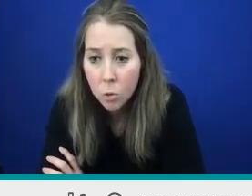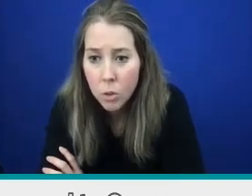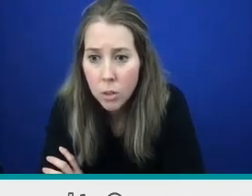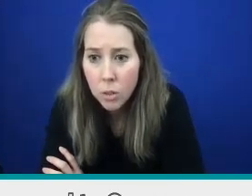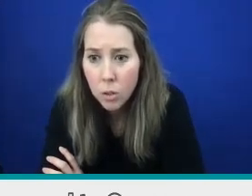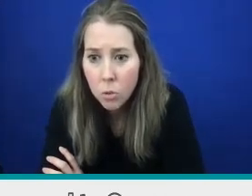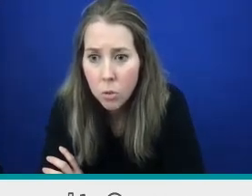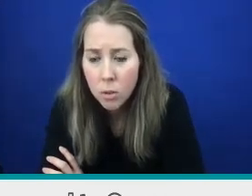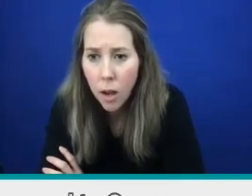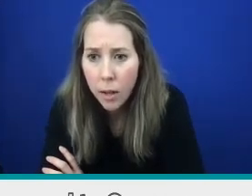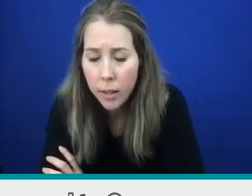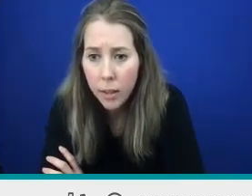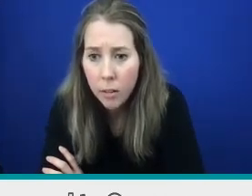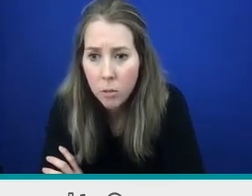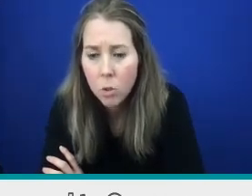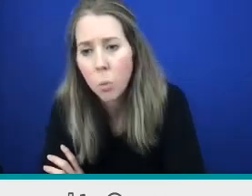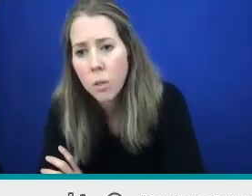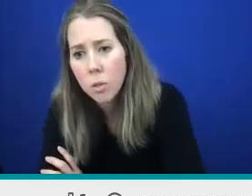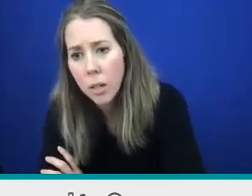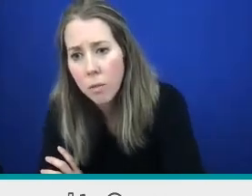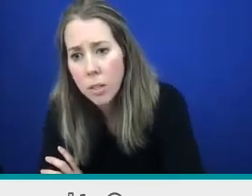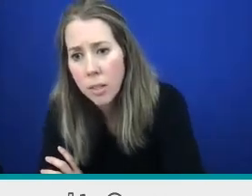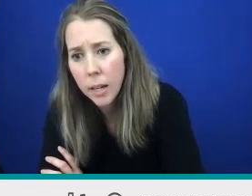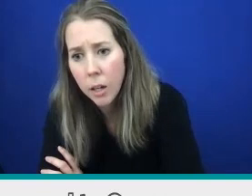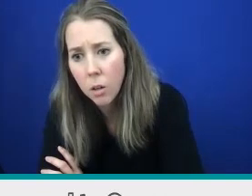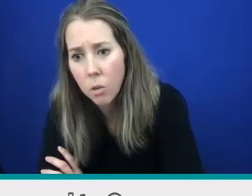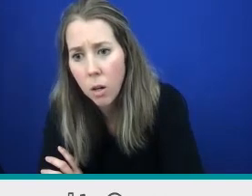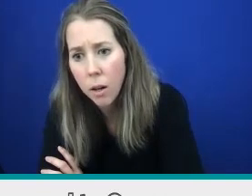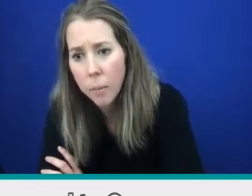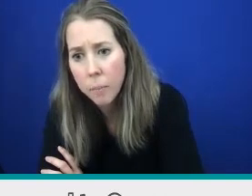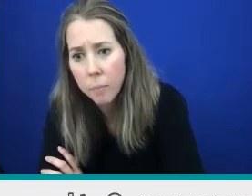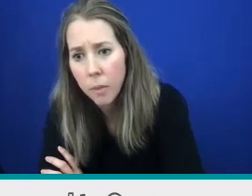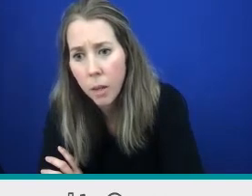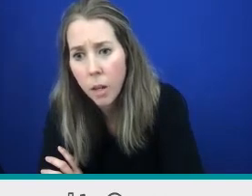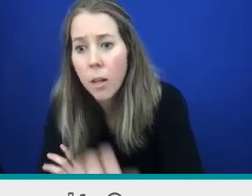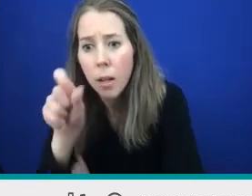Can you use so we use Canvas now,